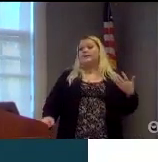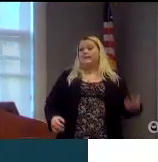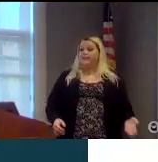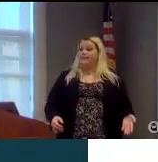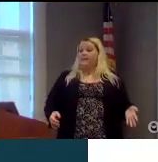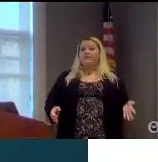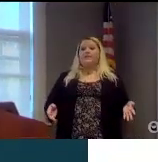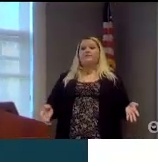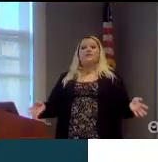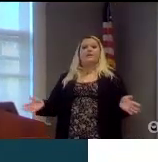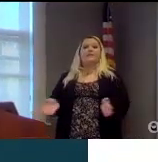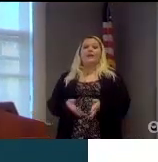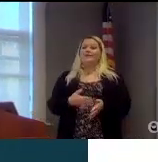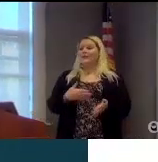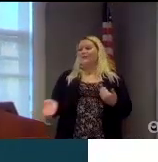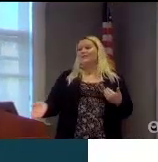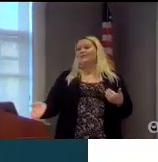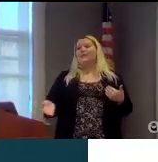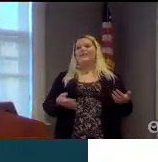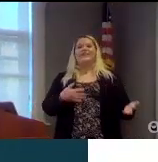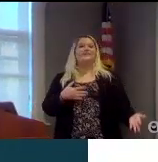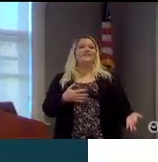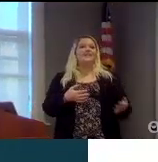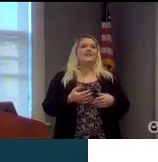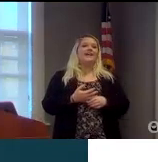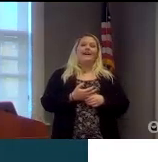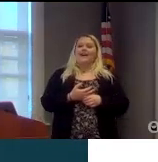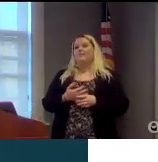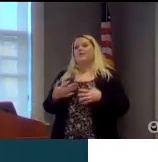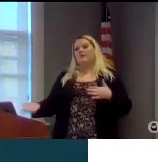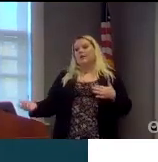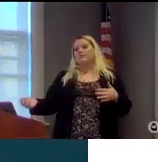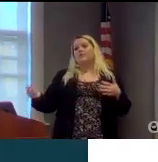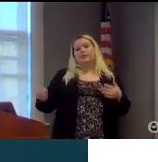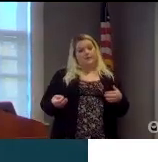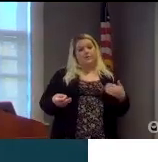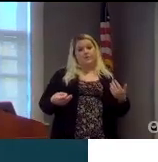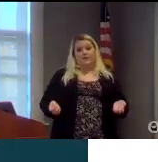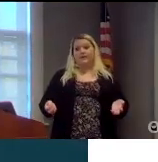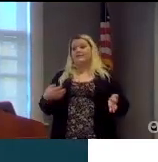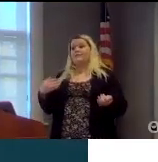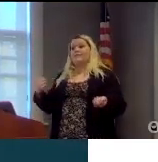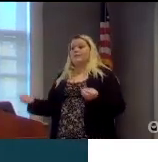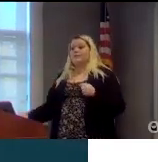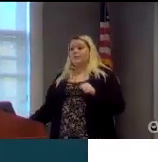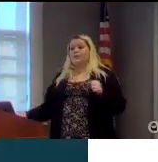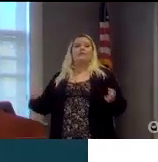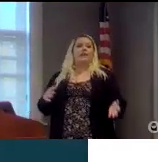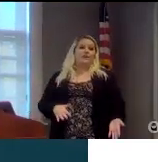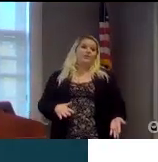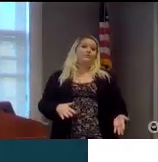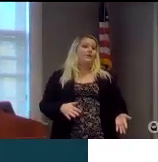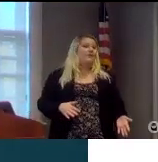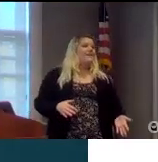We also had to validate everything, so we cross-referenced through online searching, and then we confirmed all the coordinates using